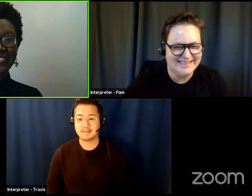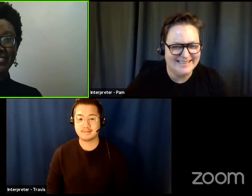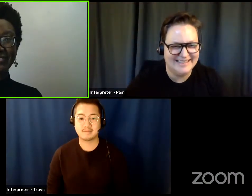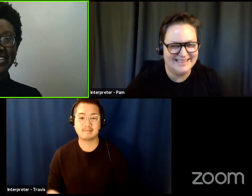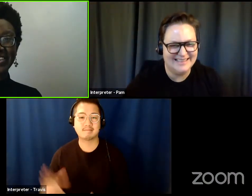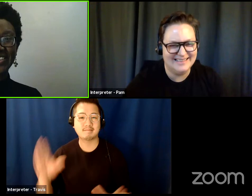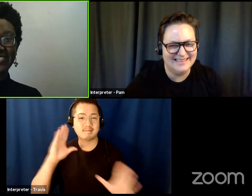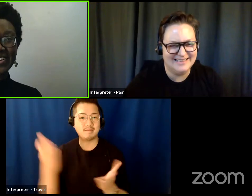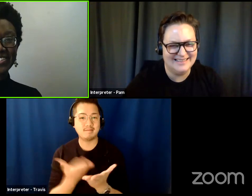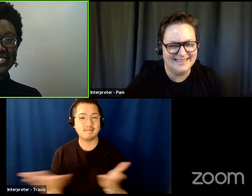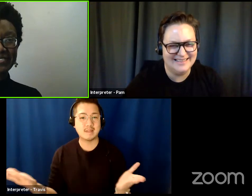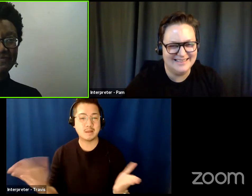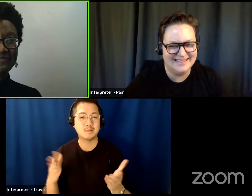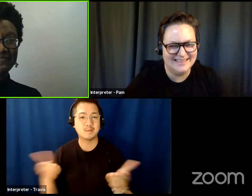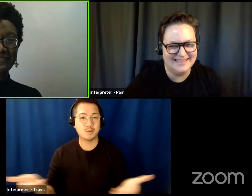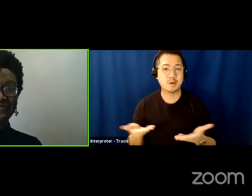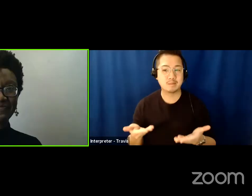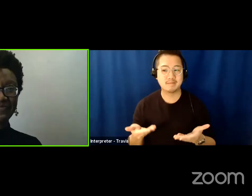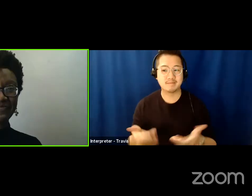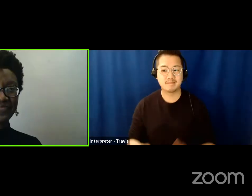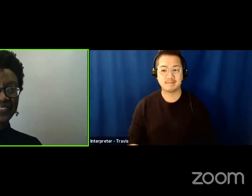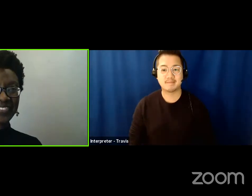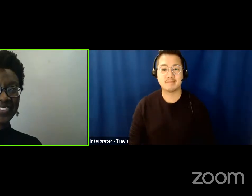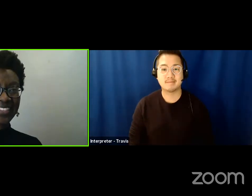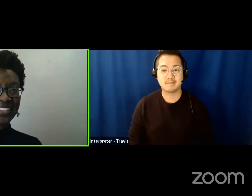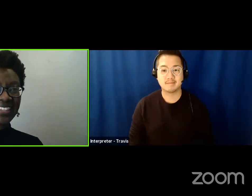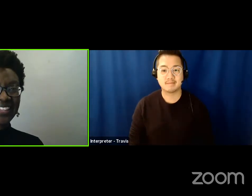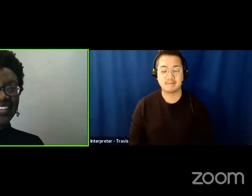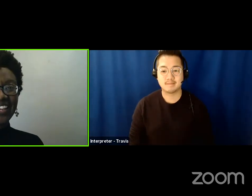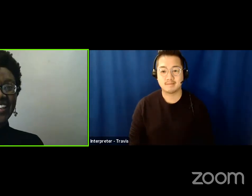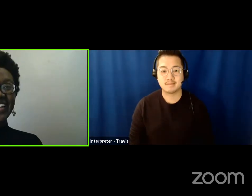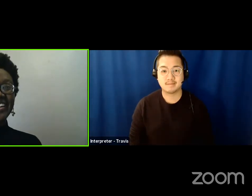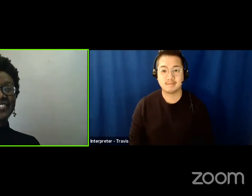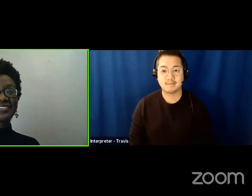Hello, everyone, and welcome.